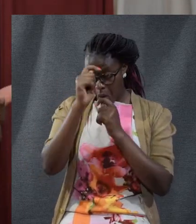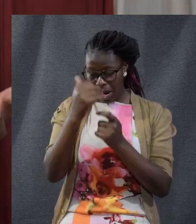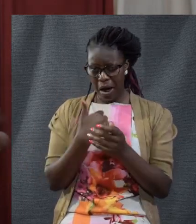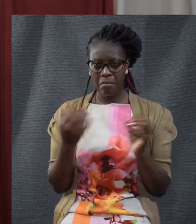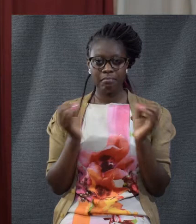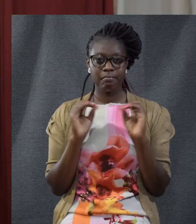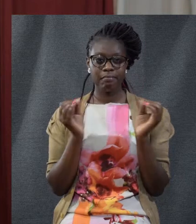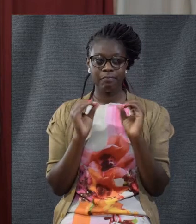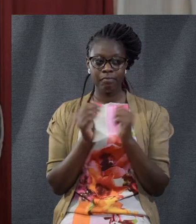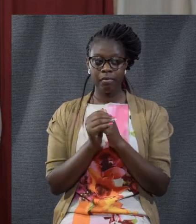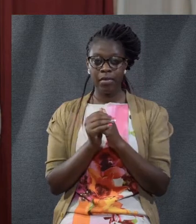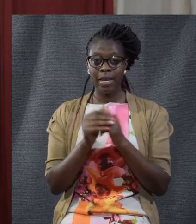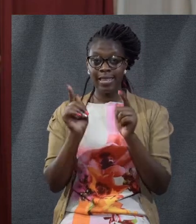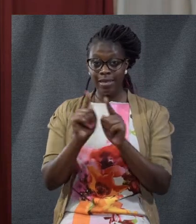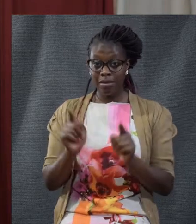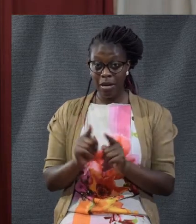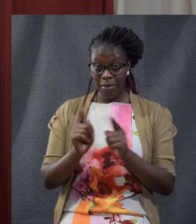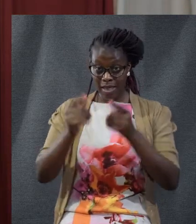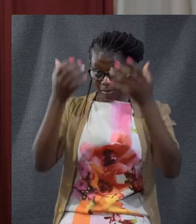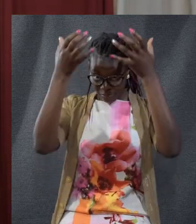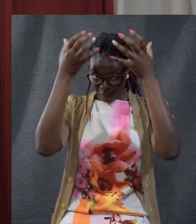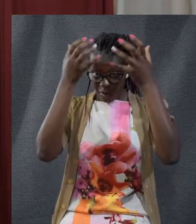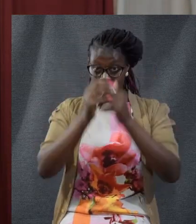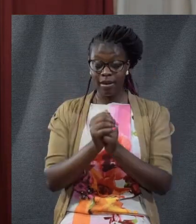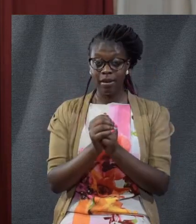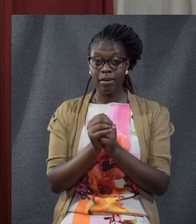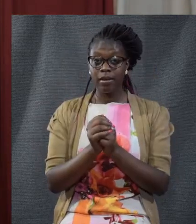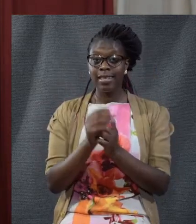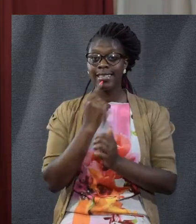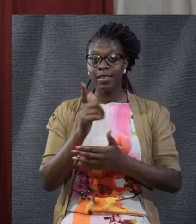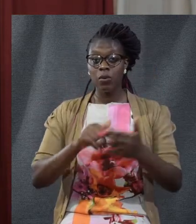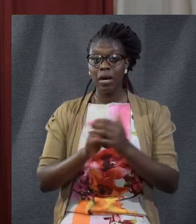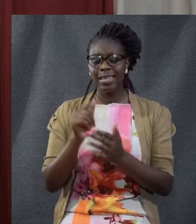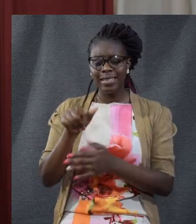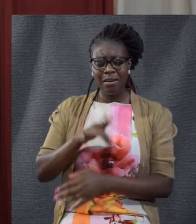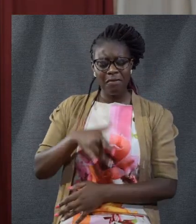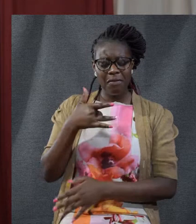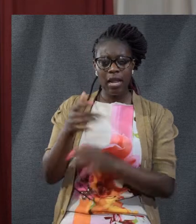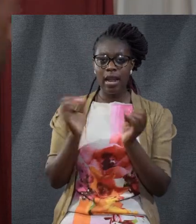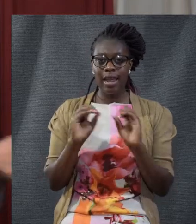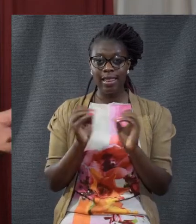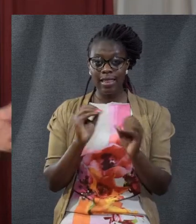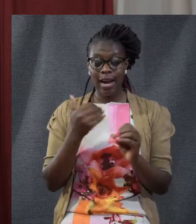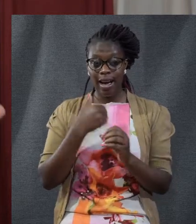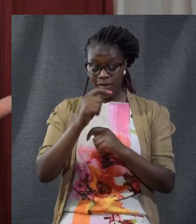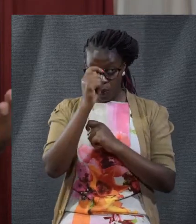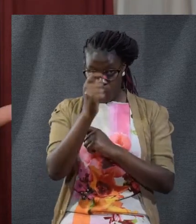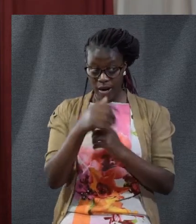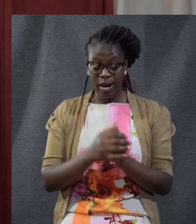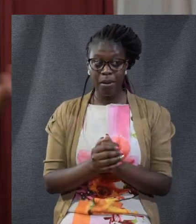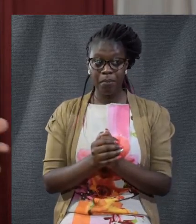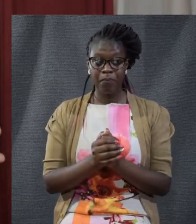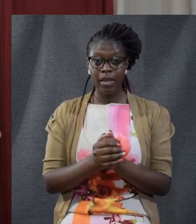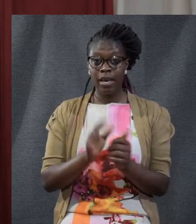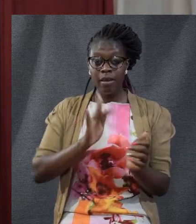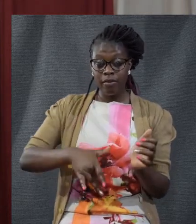honor and the crown of his head. In this text, he says that he doesn't feel like the honor he had is any